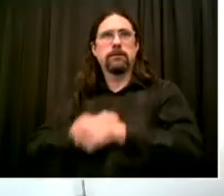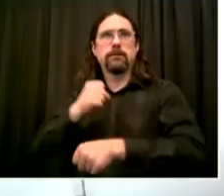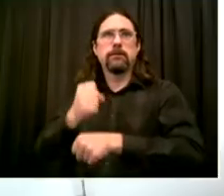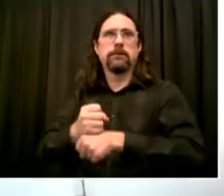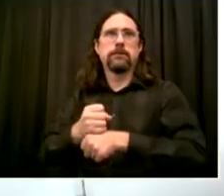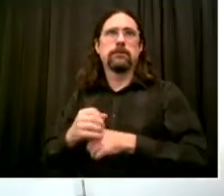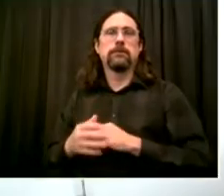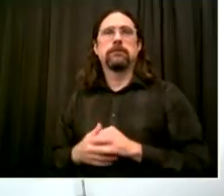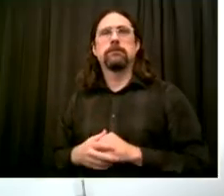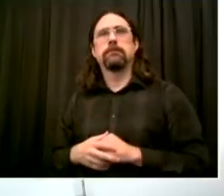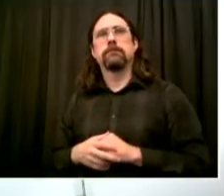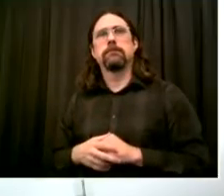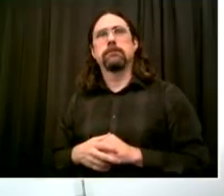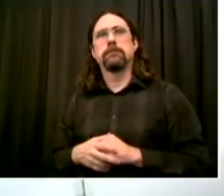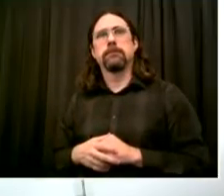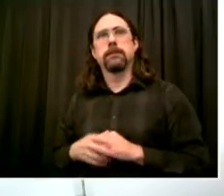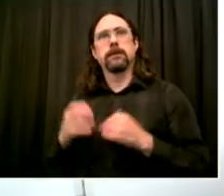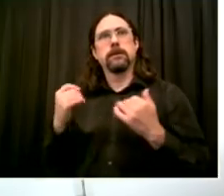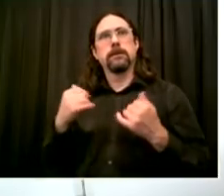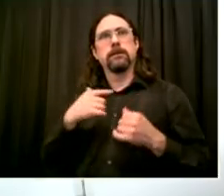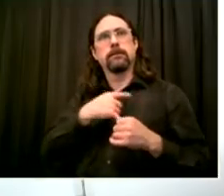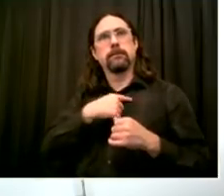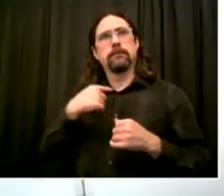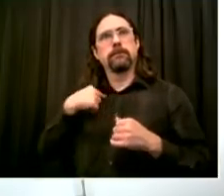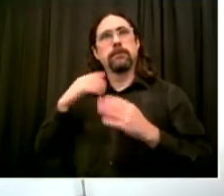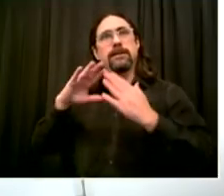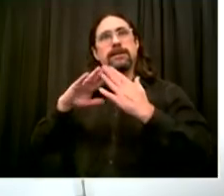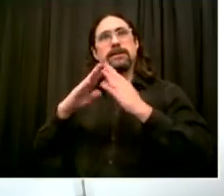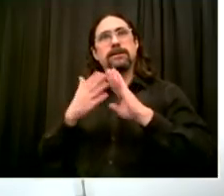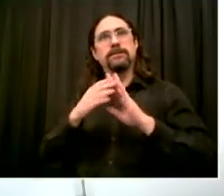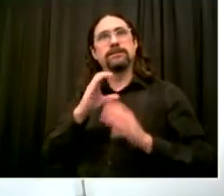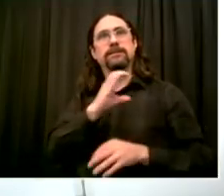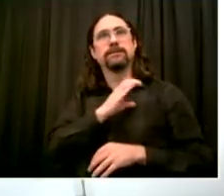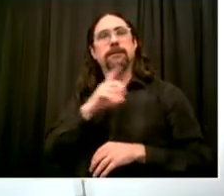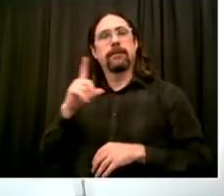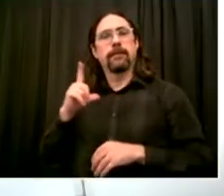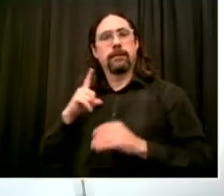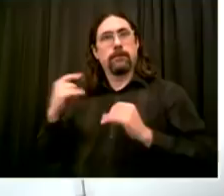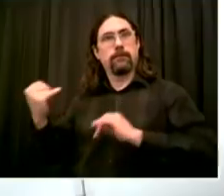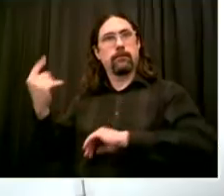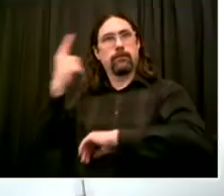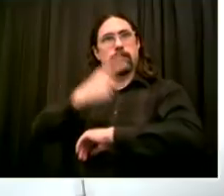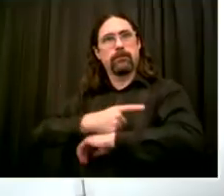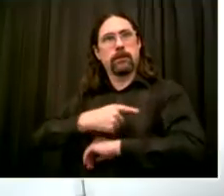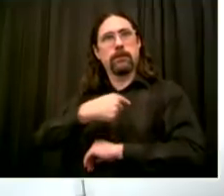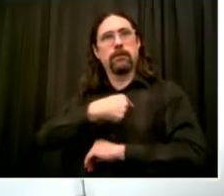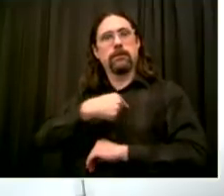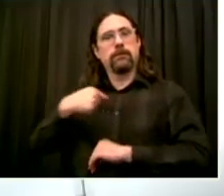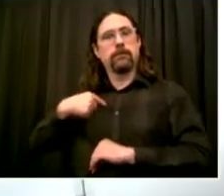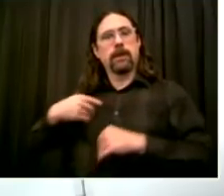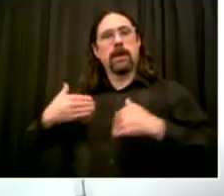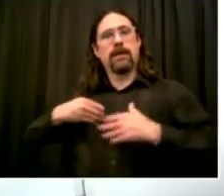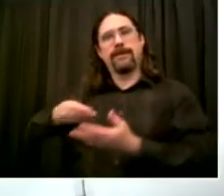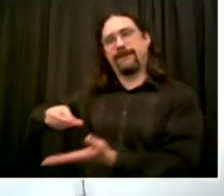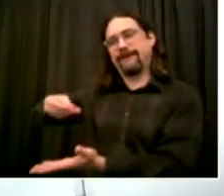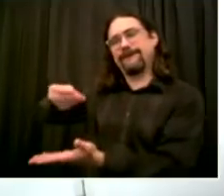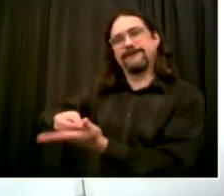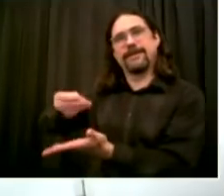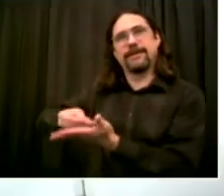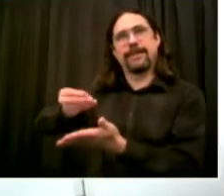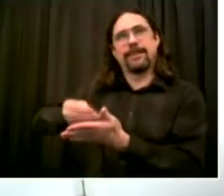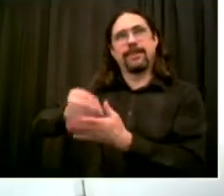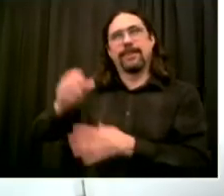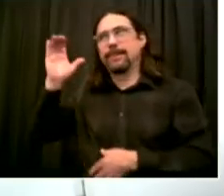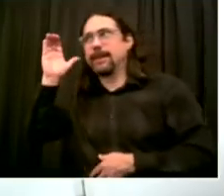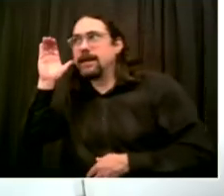would be there with you right now. But I'm happy to just give my thoughts on this, because partnerships with Cure Violence